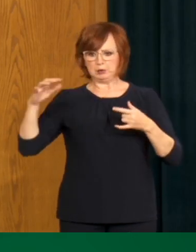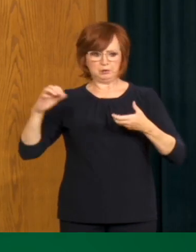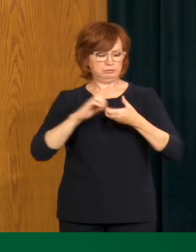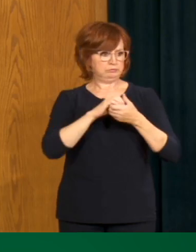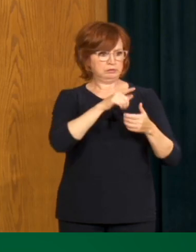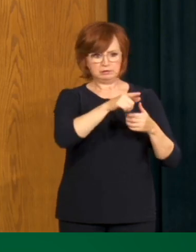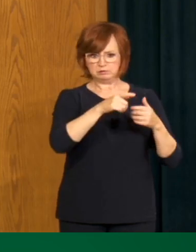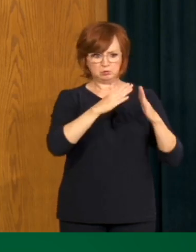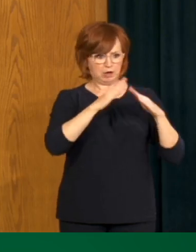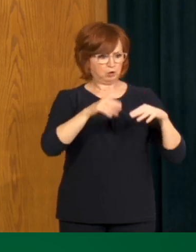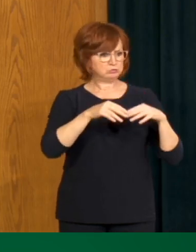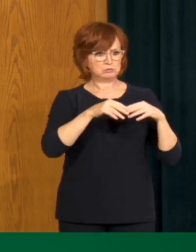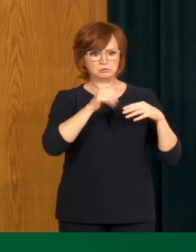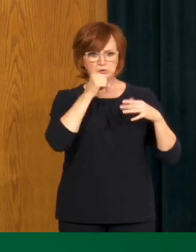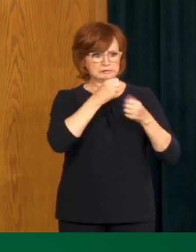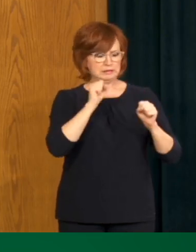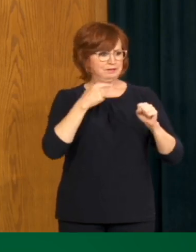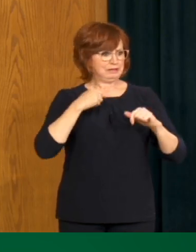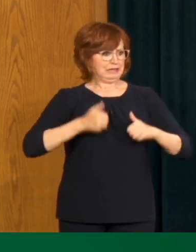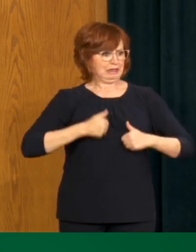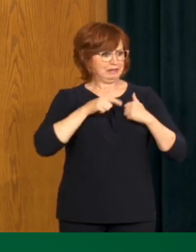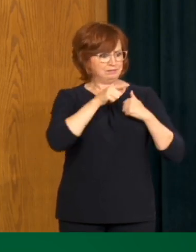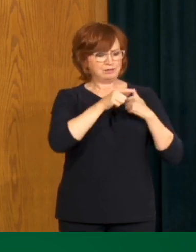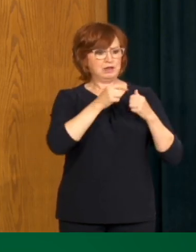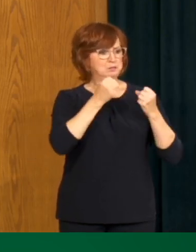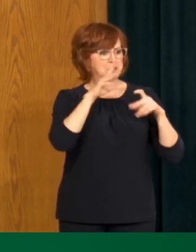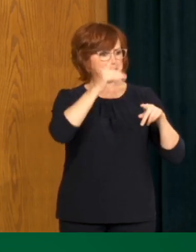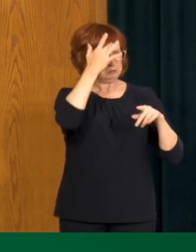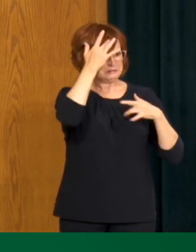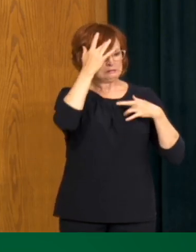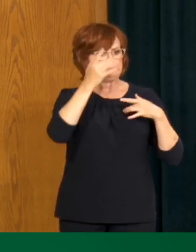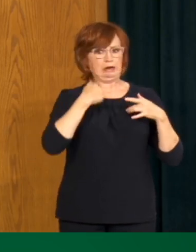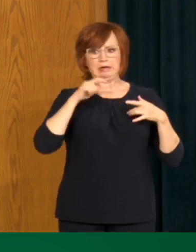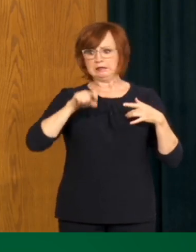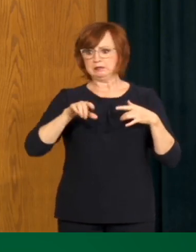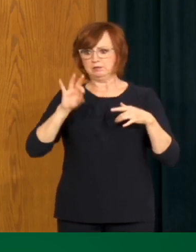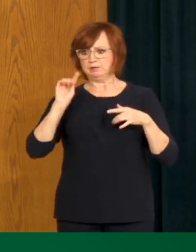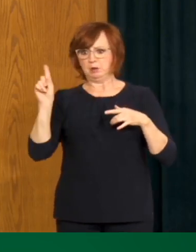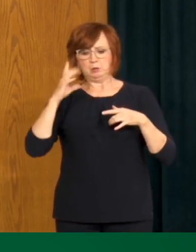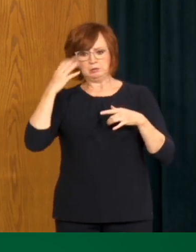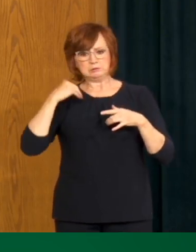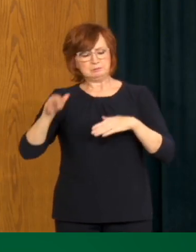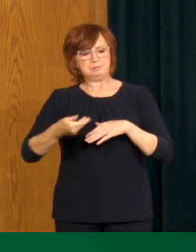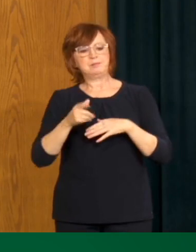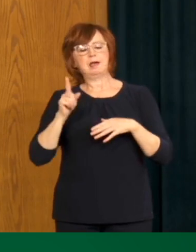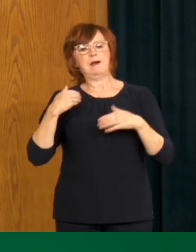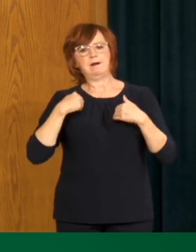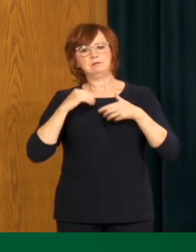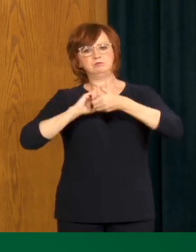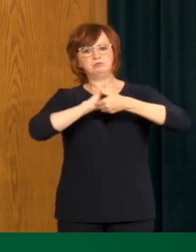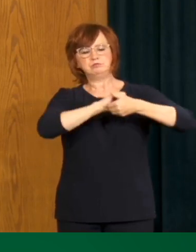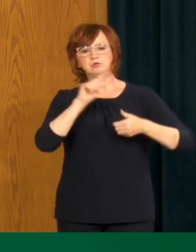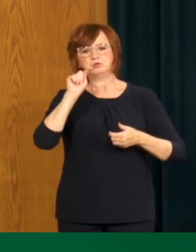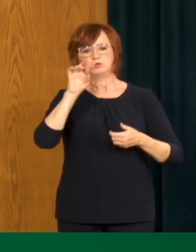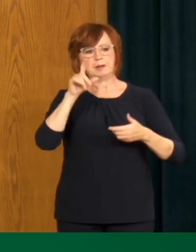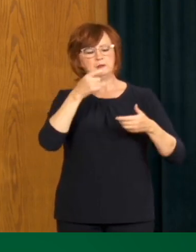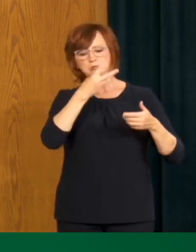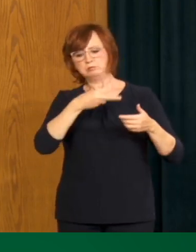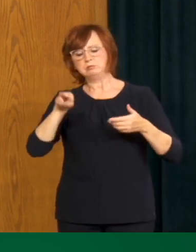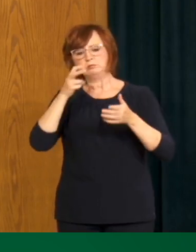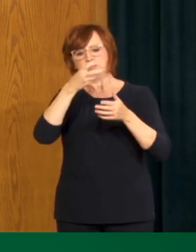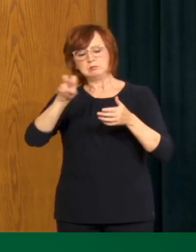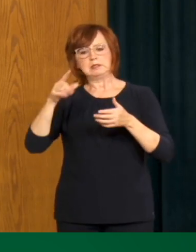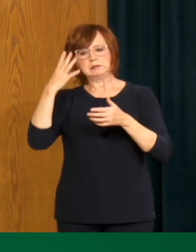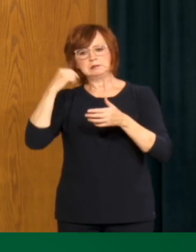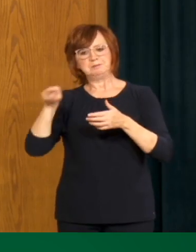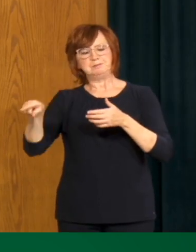self-isolating. Our case numbers throughout this province remain low, and that is in much thanks to the people of Saskatchewan. It's why